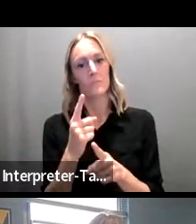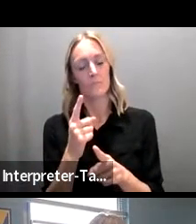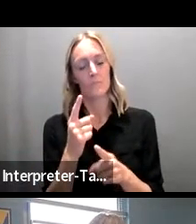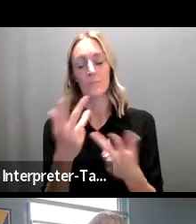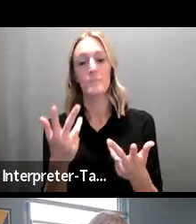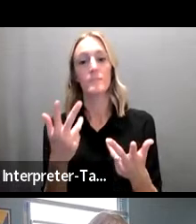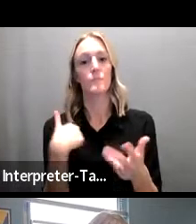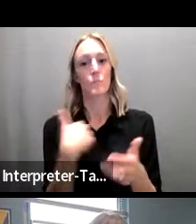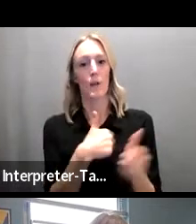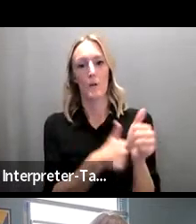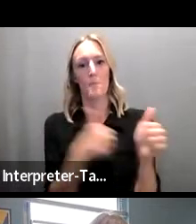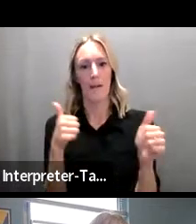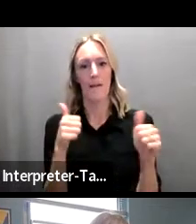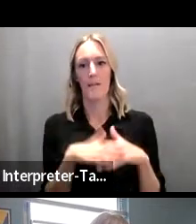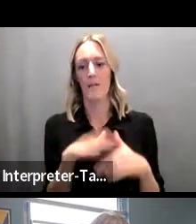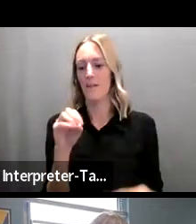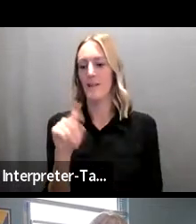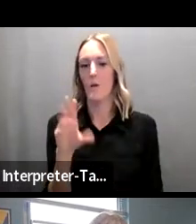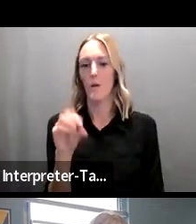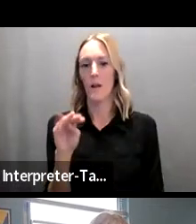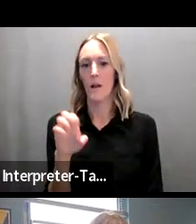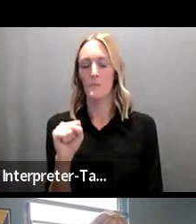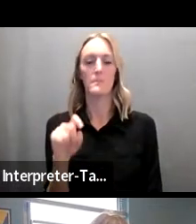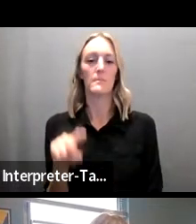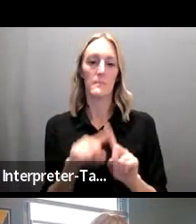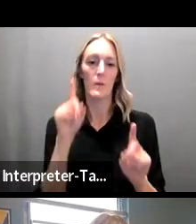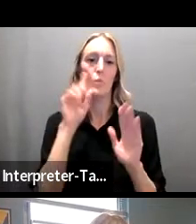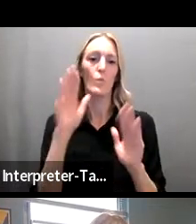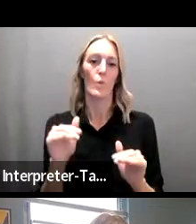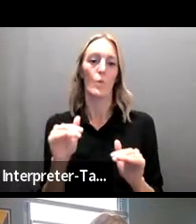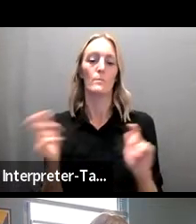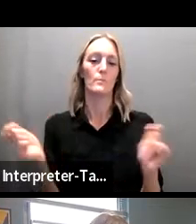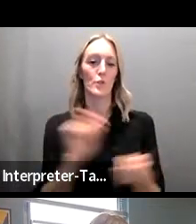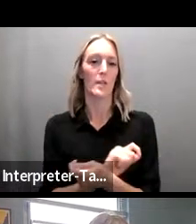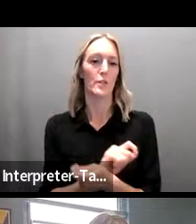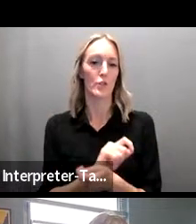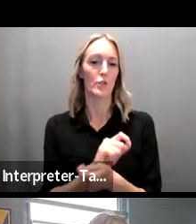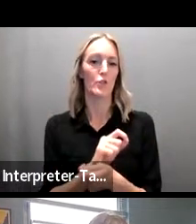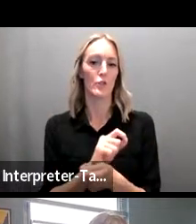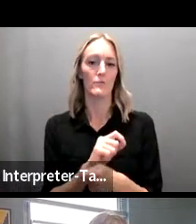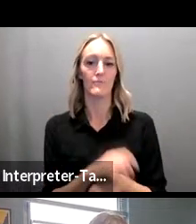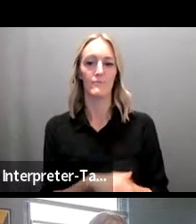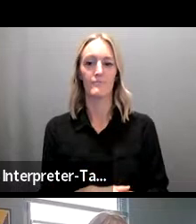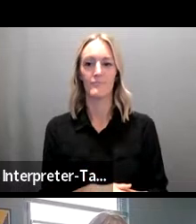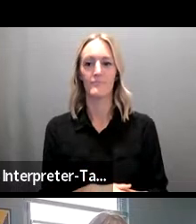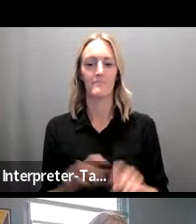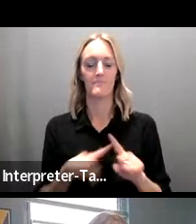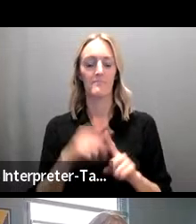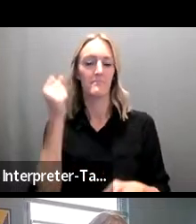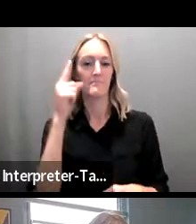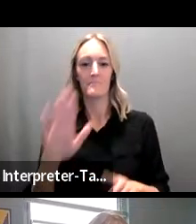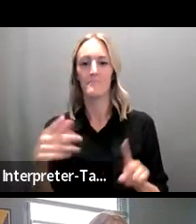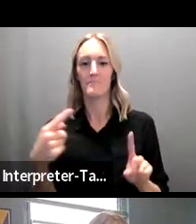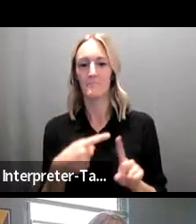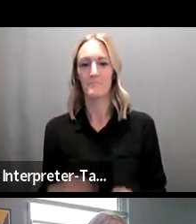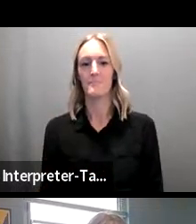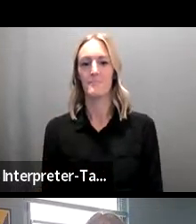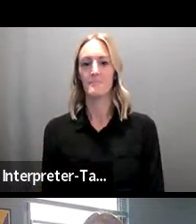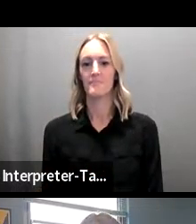the outcomes, but Well, that's where we hope to make that change and impact. But no, I understand your point, Dr.